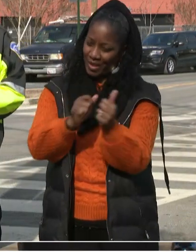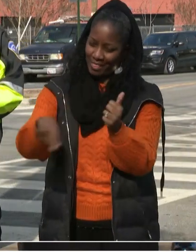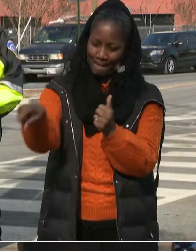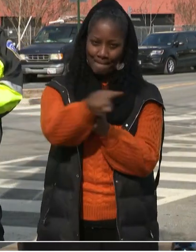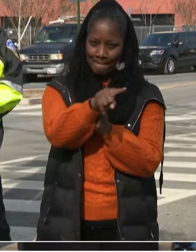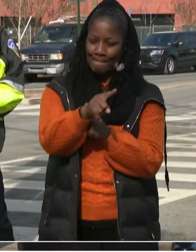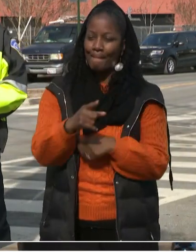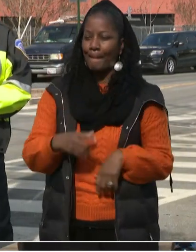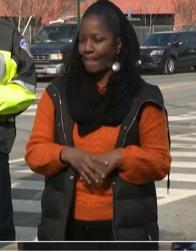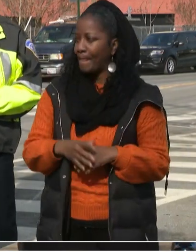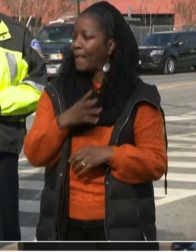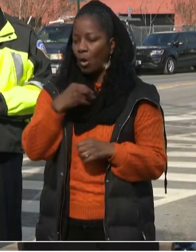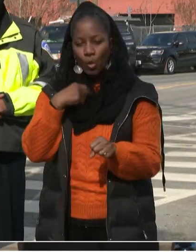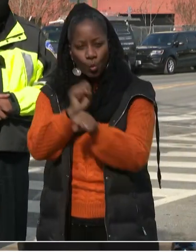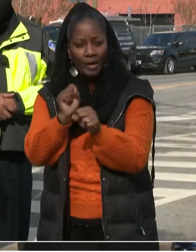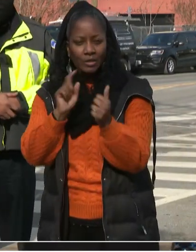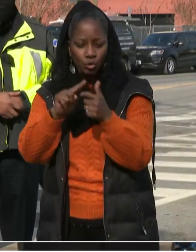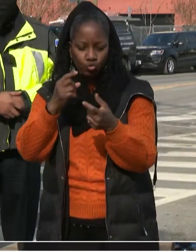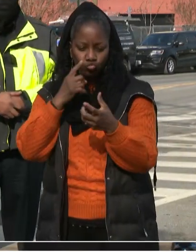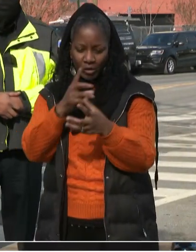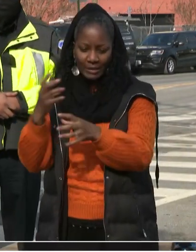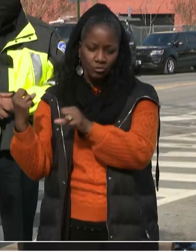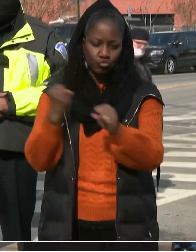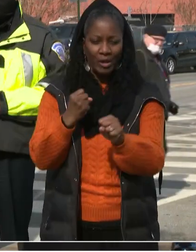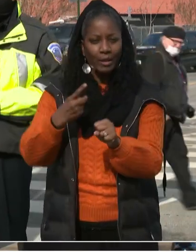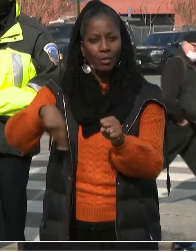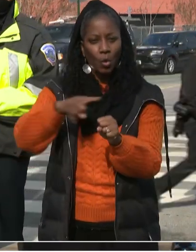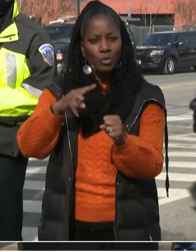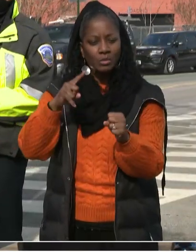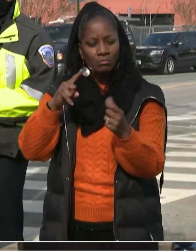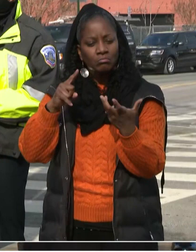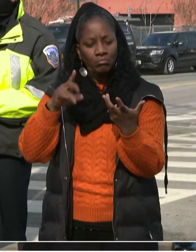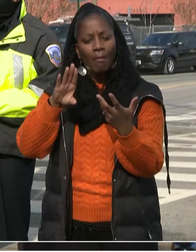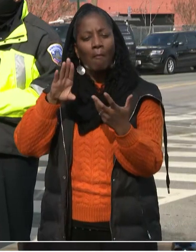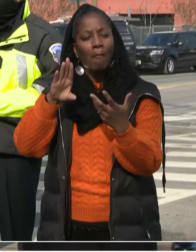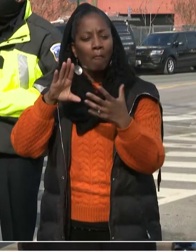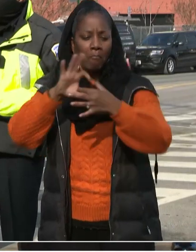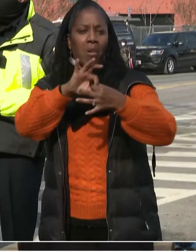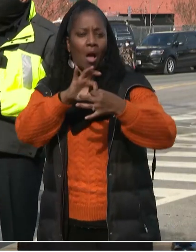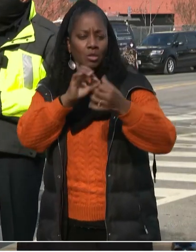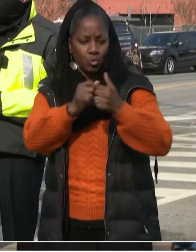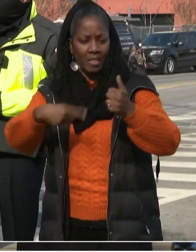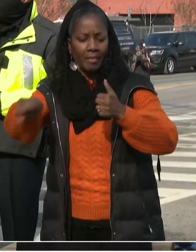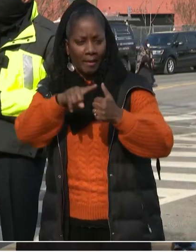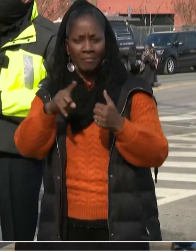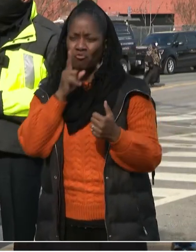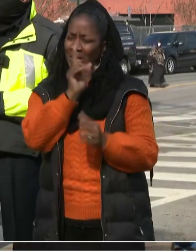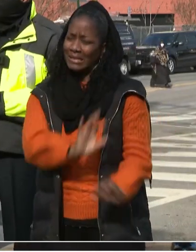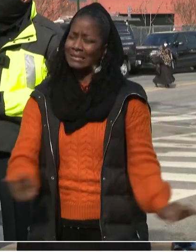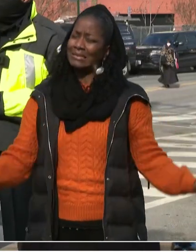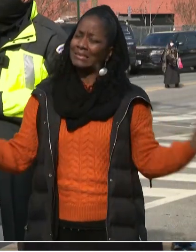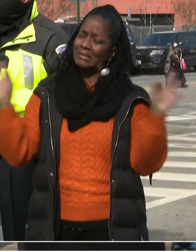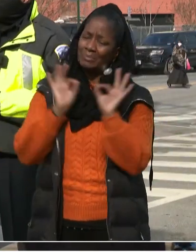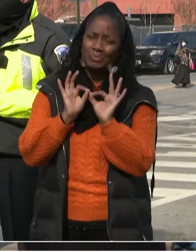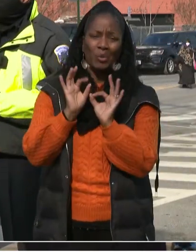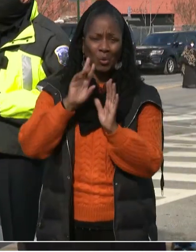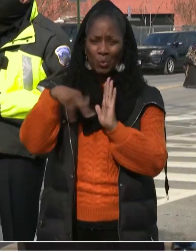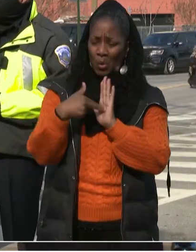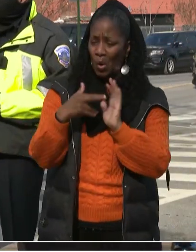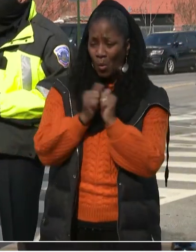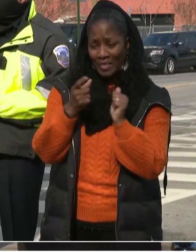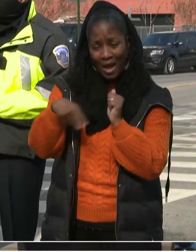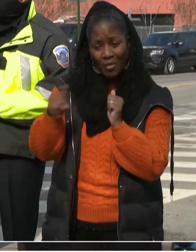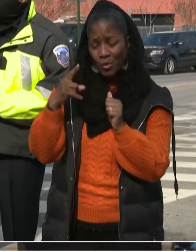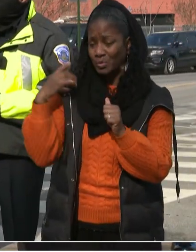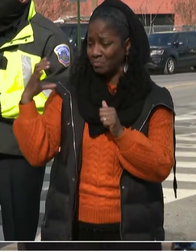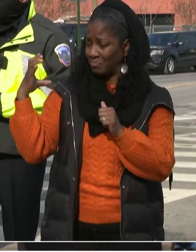working to strengthening those bonds with our municipalities. They play a very vital role. And without those police chiefs